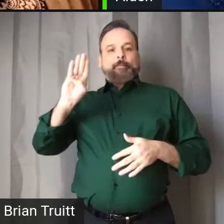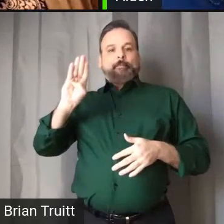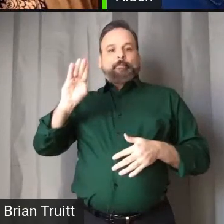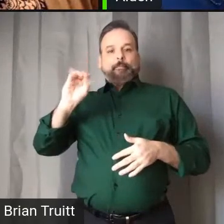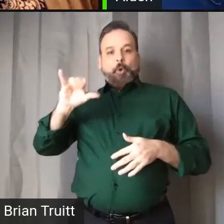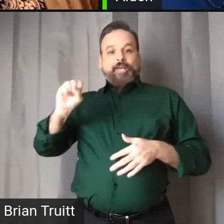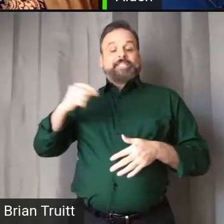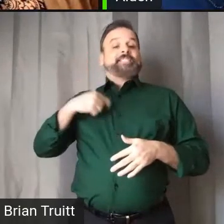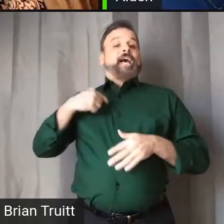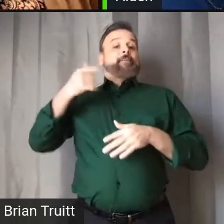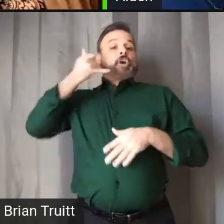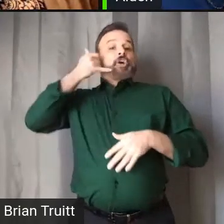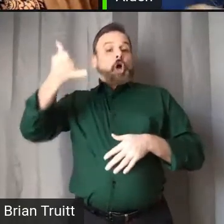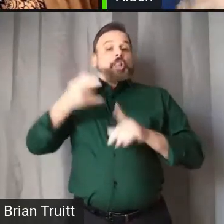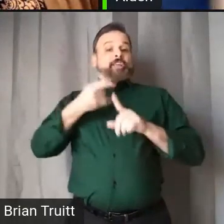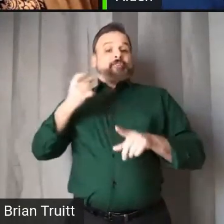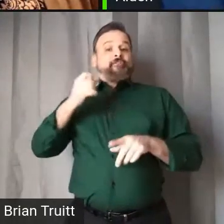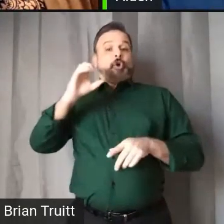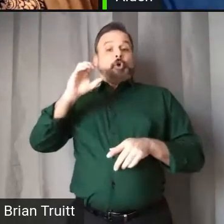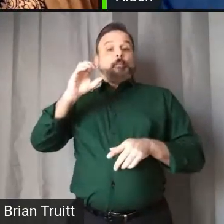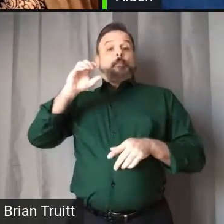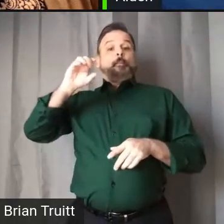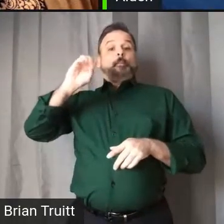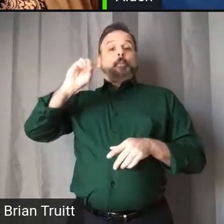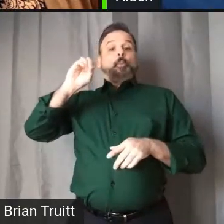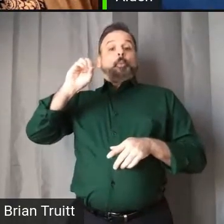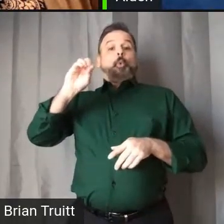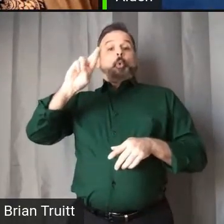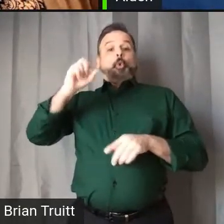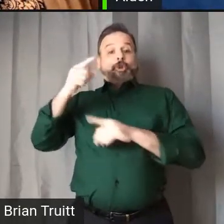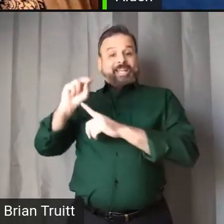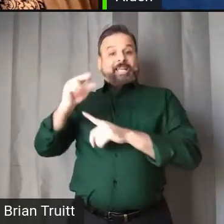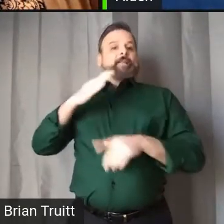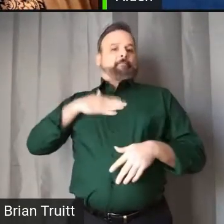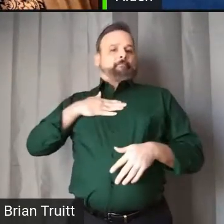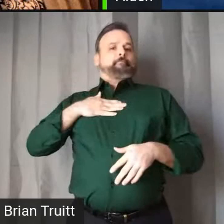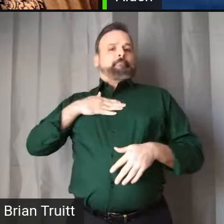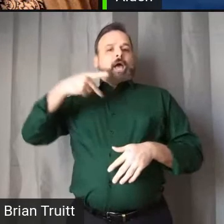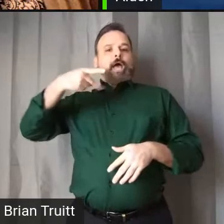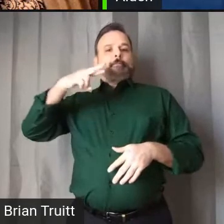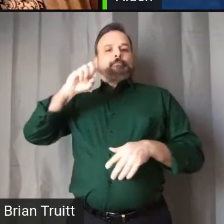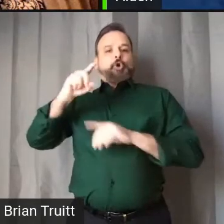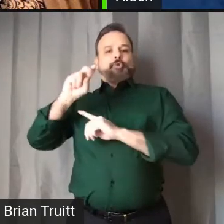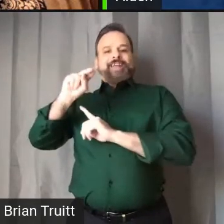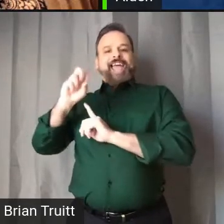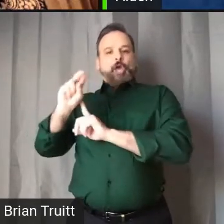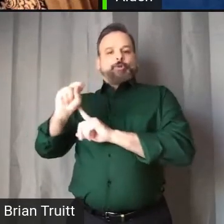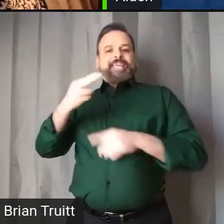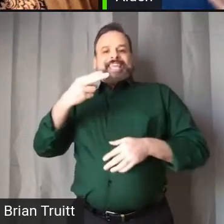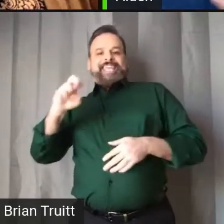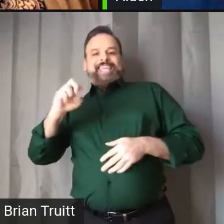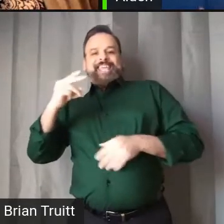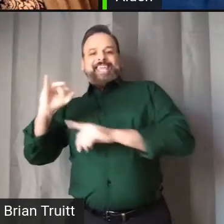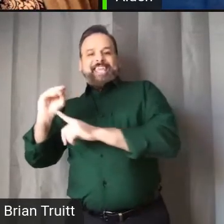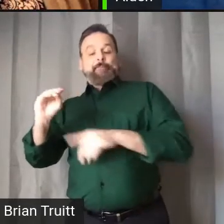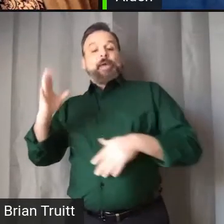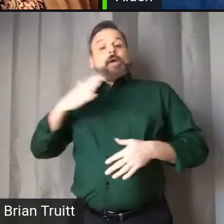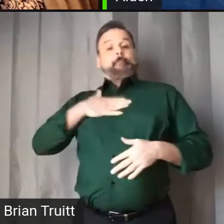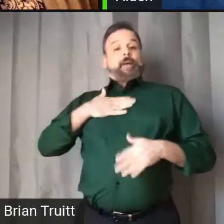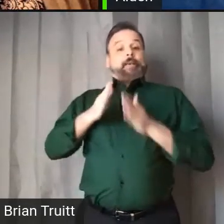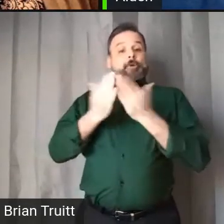from Portland, Oregon, and my pronouns are he, him. My book, Cemetery Boys, is about a trans boy who